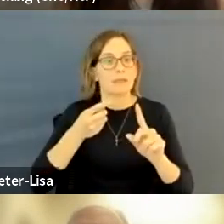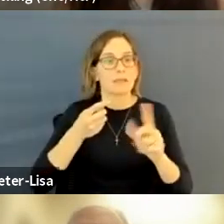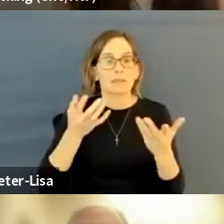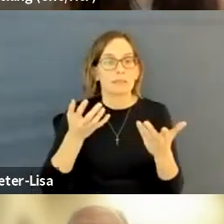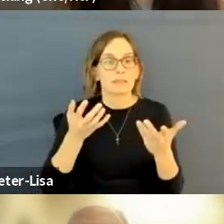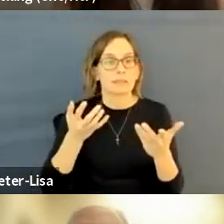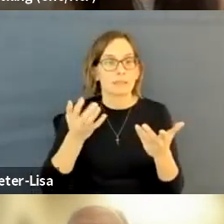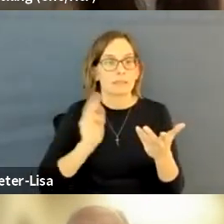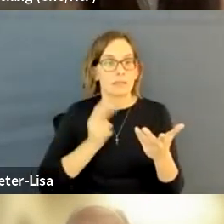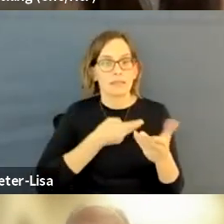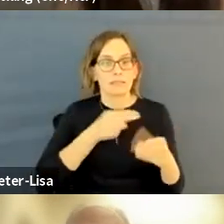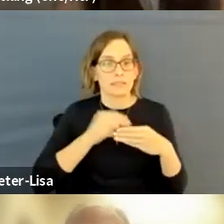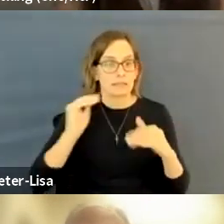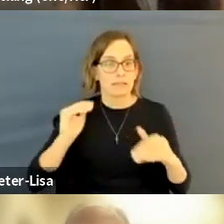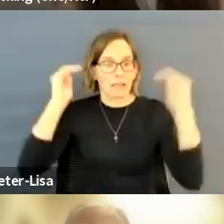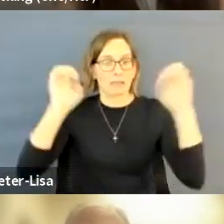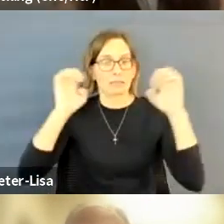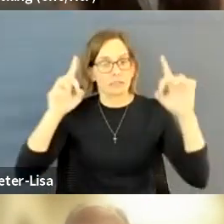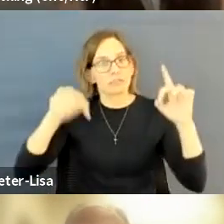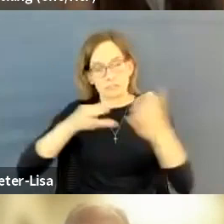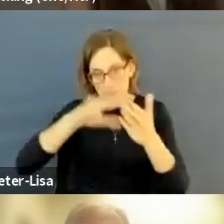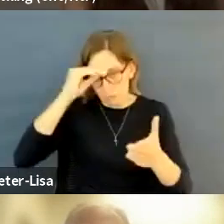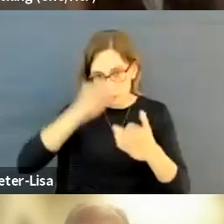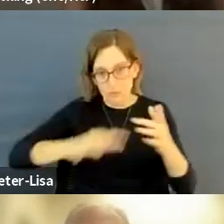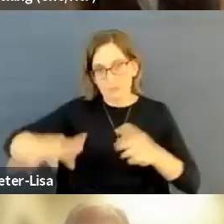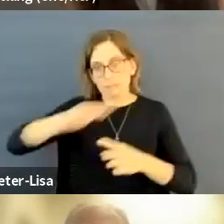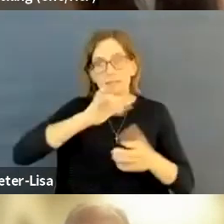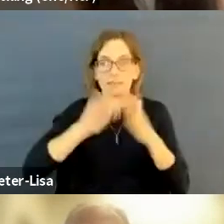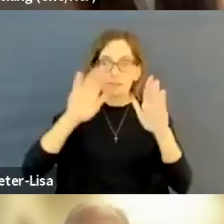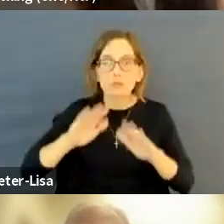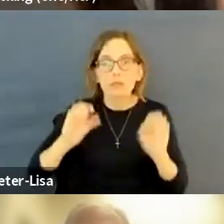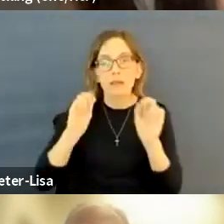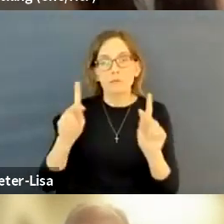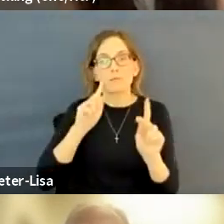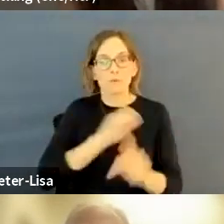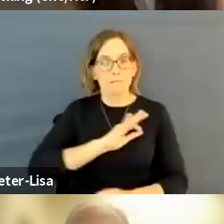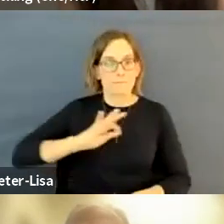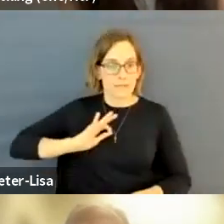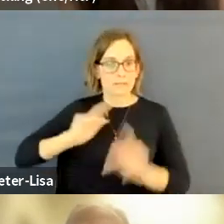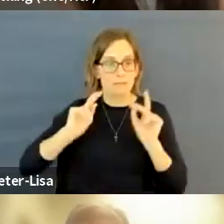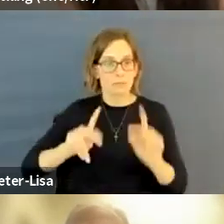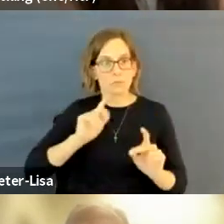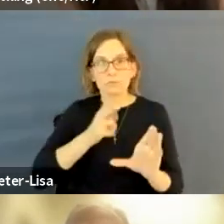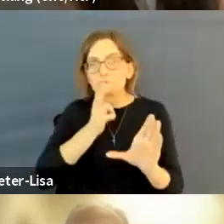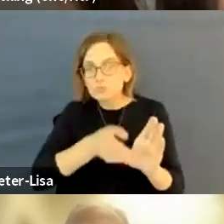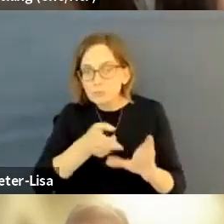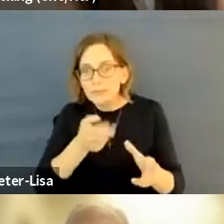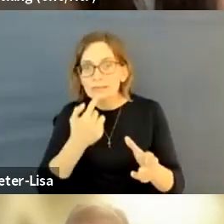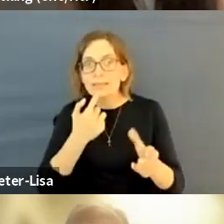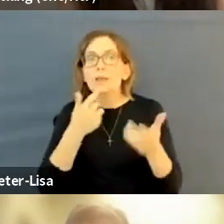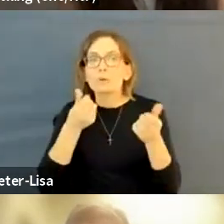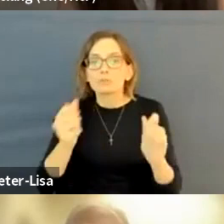that are in higher education, this is a learning space. And so that would have been a great opportunity for the faculty member to jump in and say, okay, what we're trying to do here